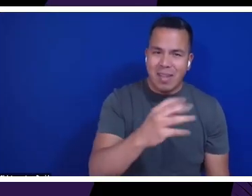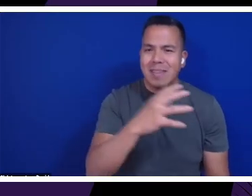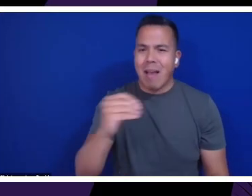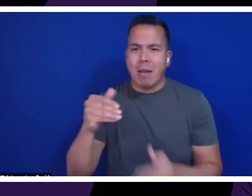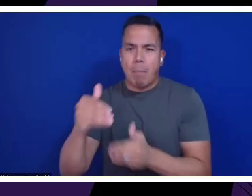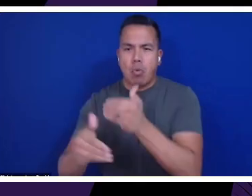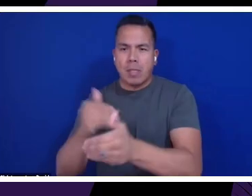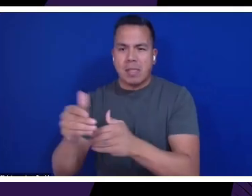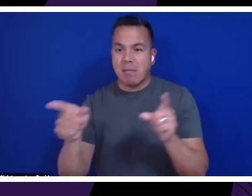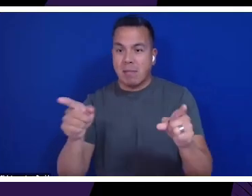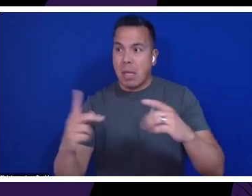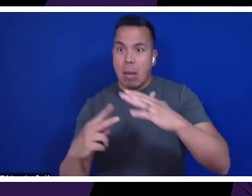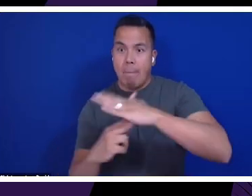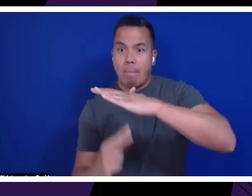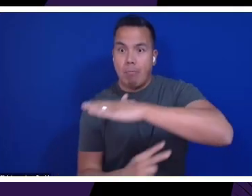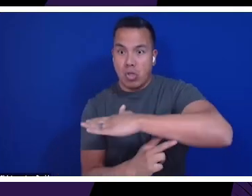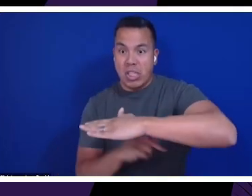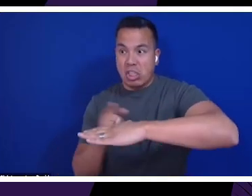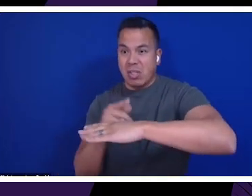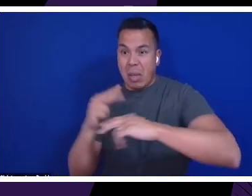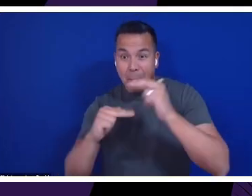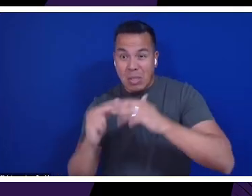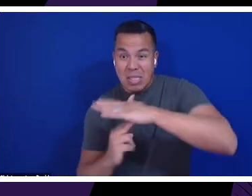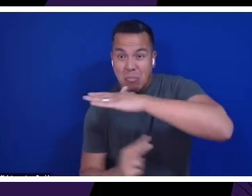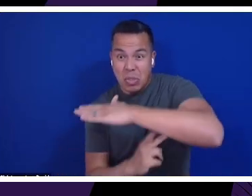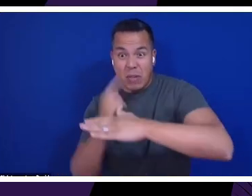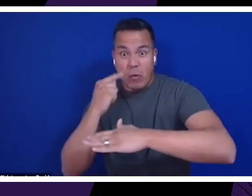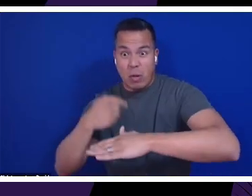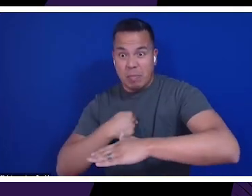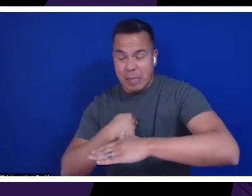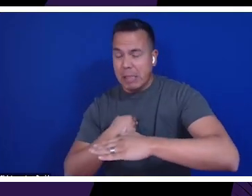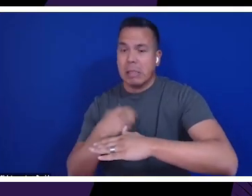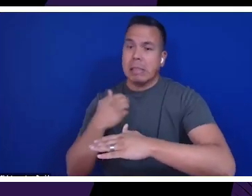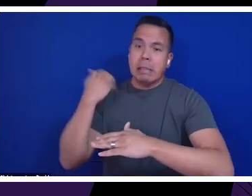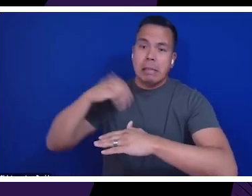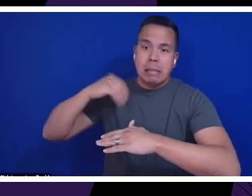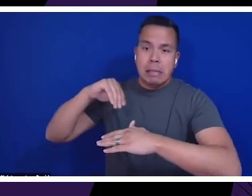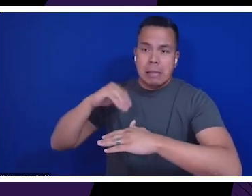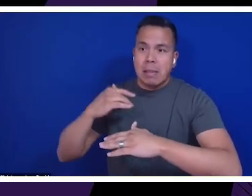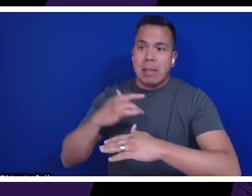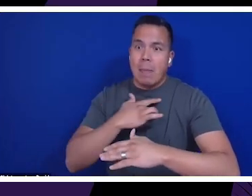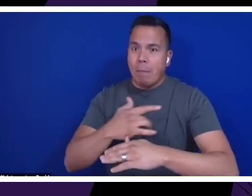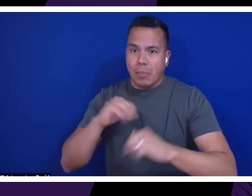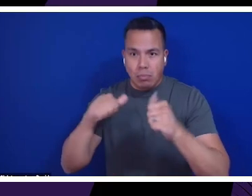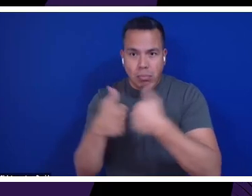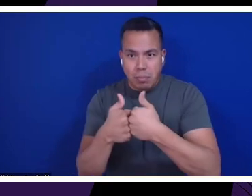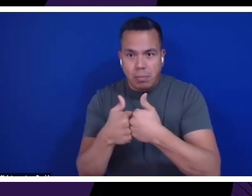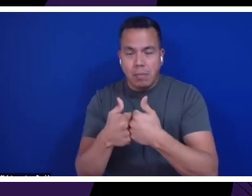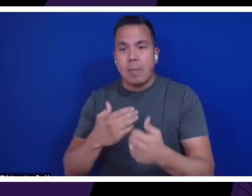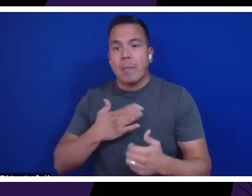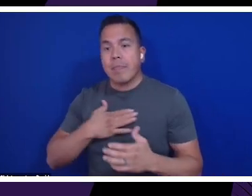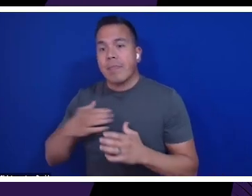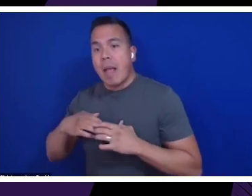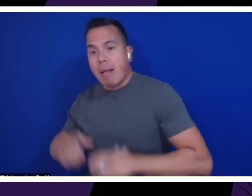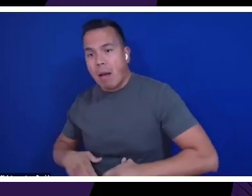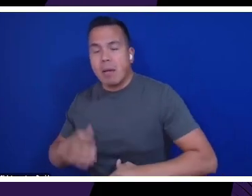has become somewhat of an occupational hazard for me, usually between the realm of tech and the knowledge domain of my clients.